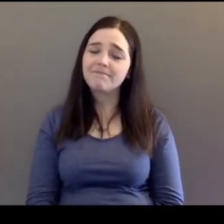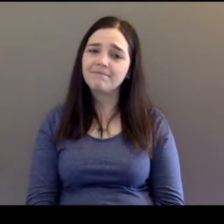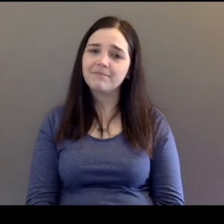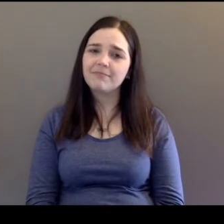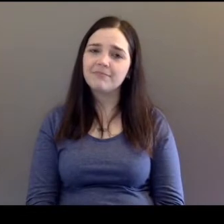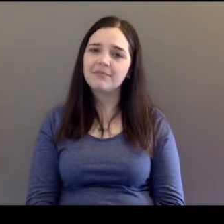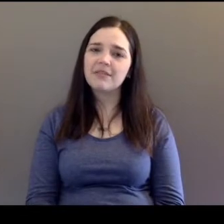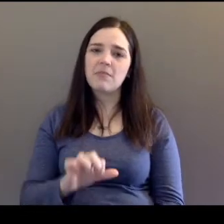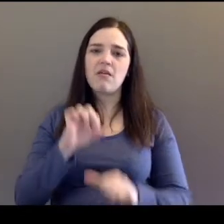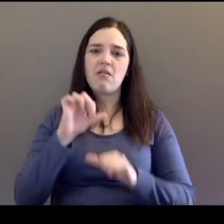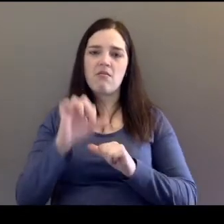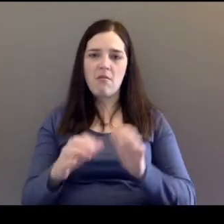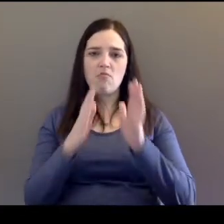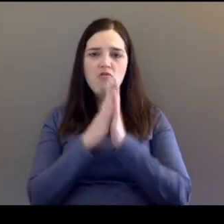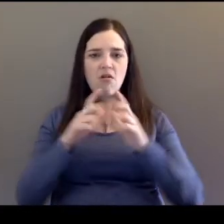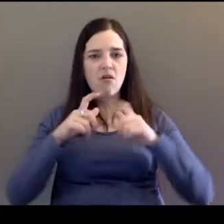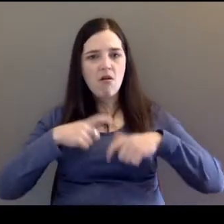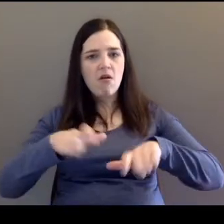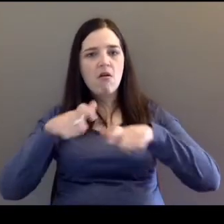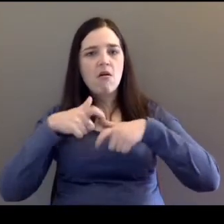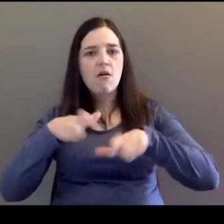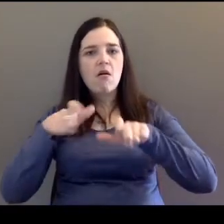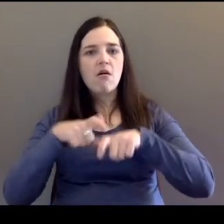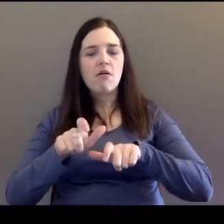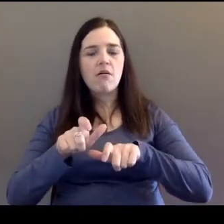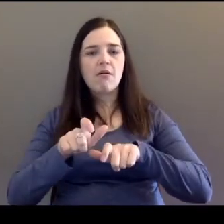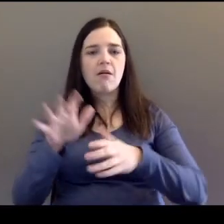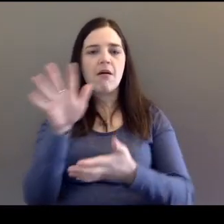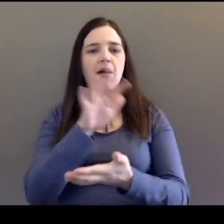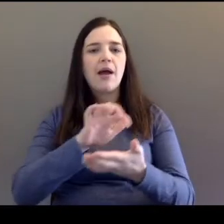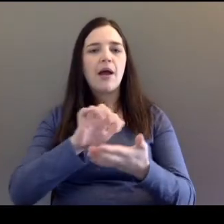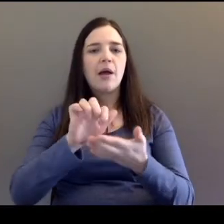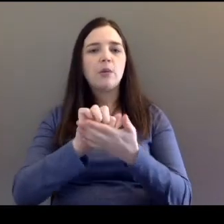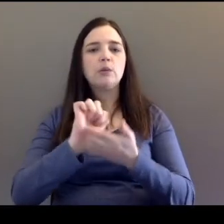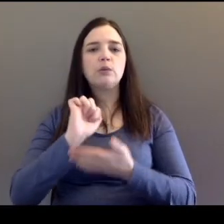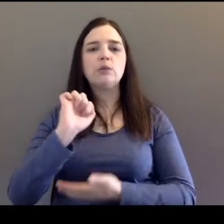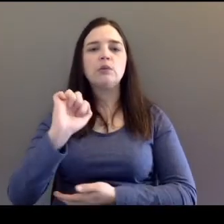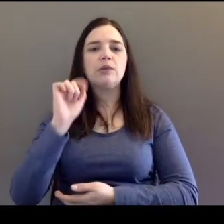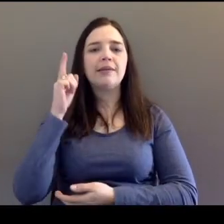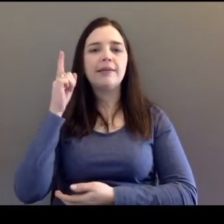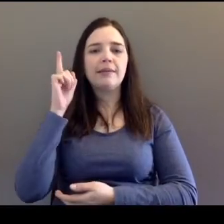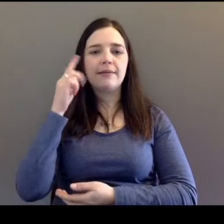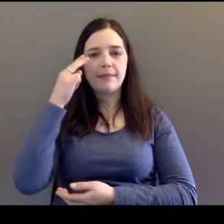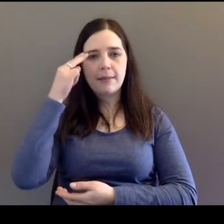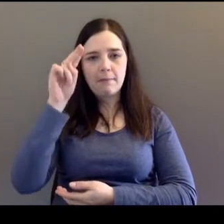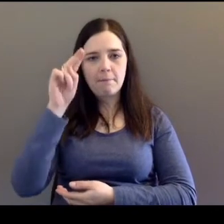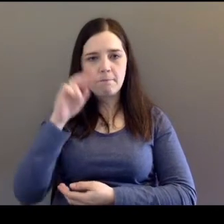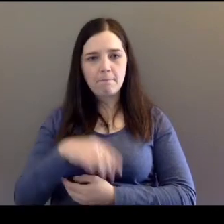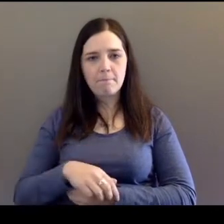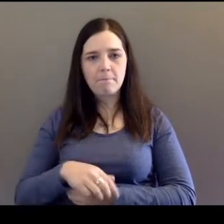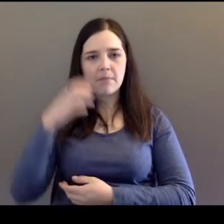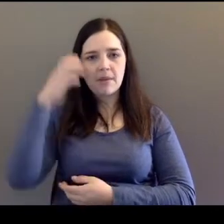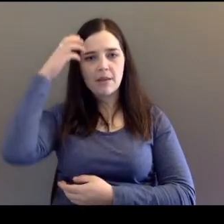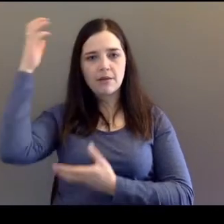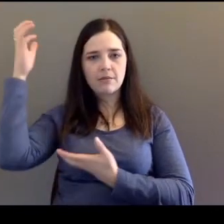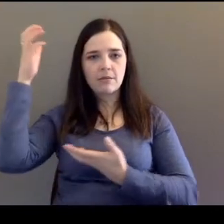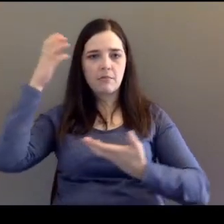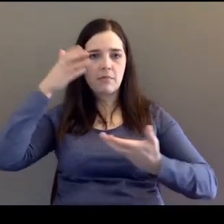But then the prayer goes on, doesn't it? Hallowed be your name. Kingdom come.